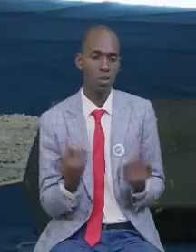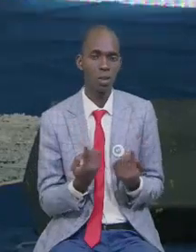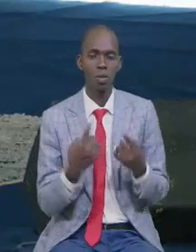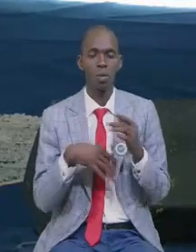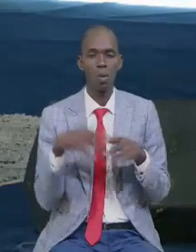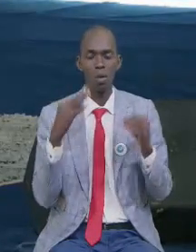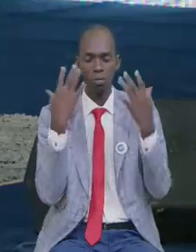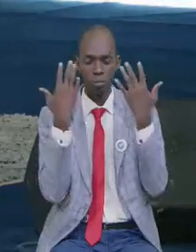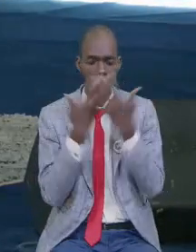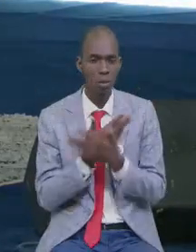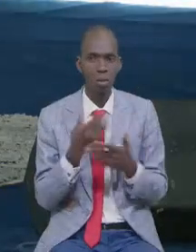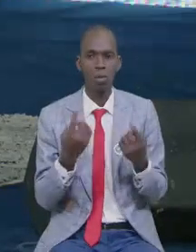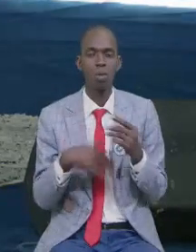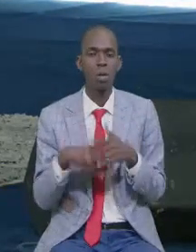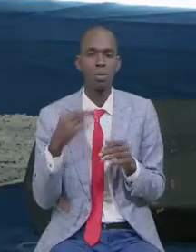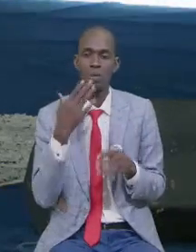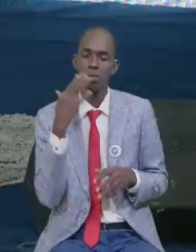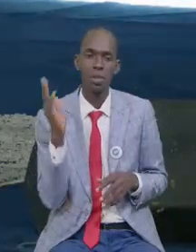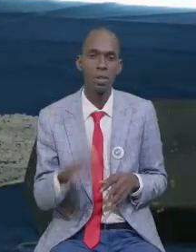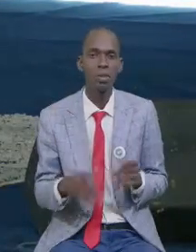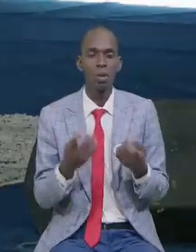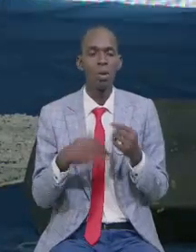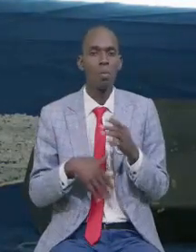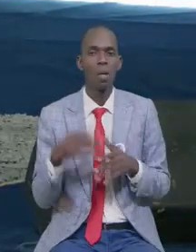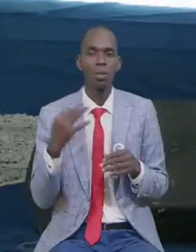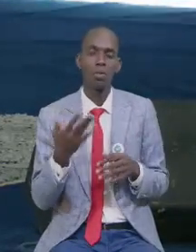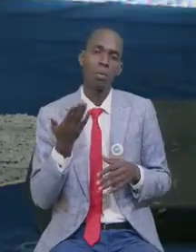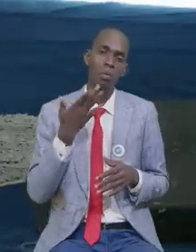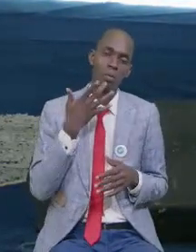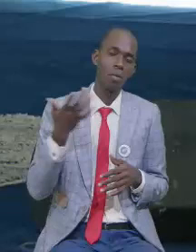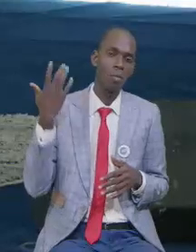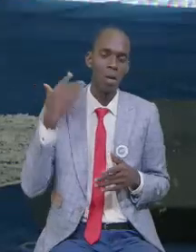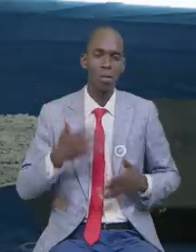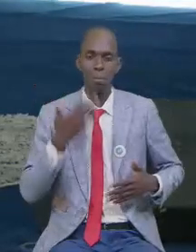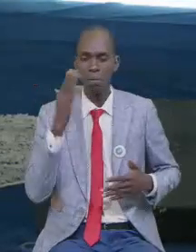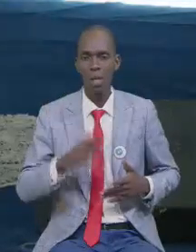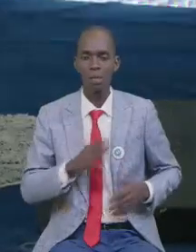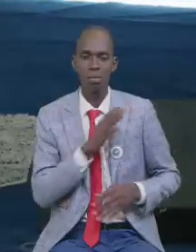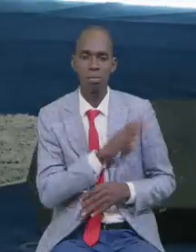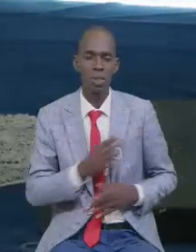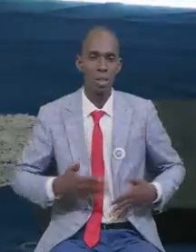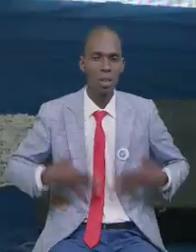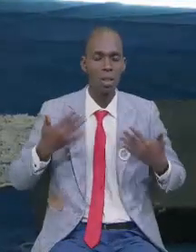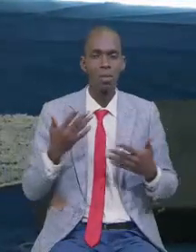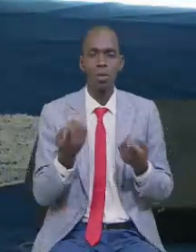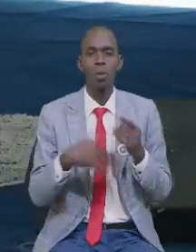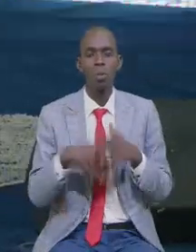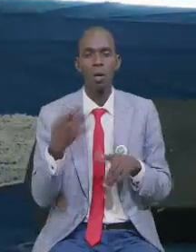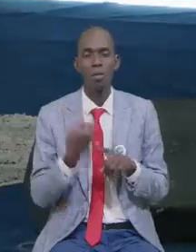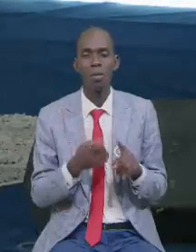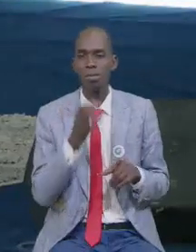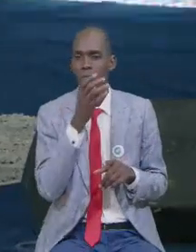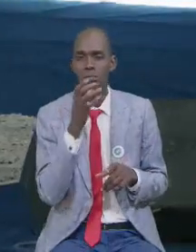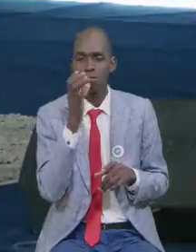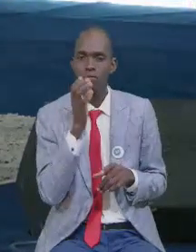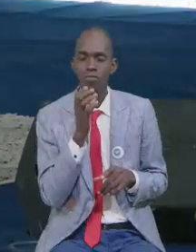darkness, come out of evil, come out of your former lifestyle, come out of occultism, come out from under the